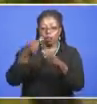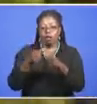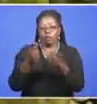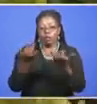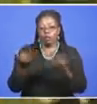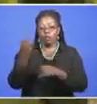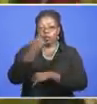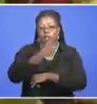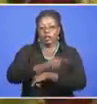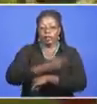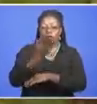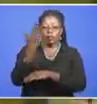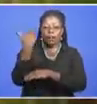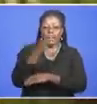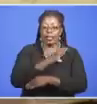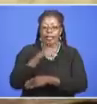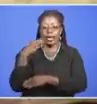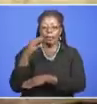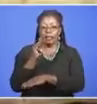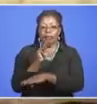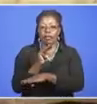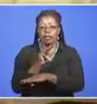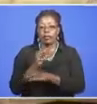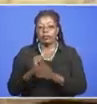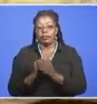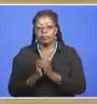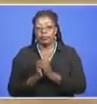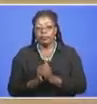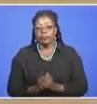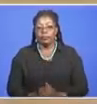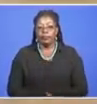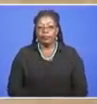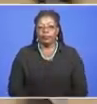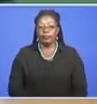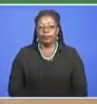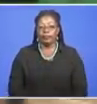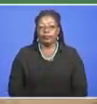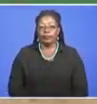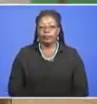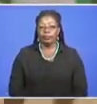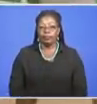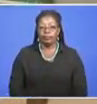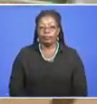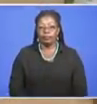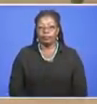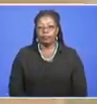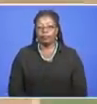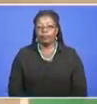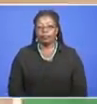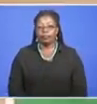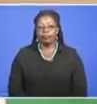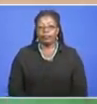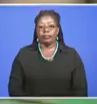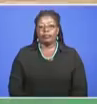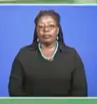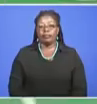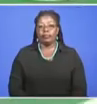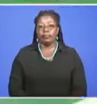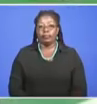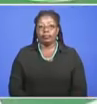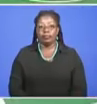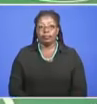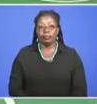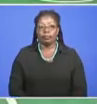held today for a former cabinet minister. and a close game for Team Bahamas on the